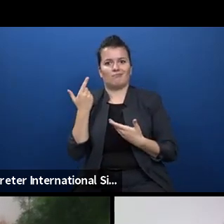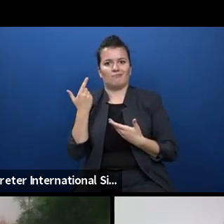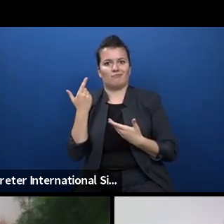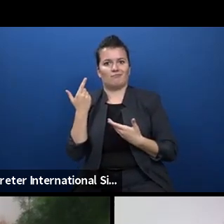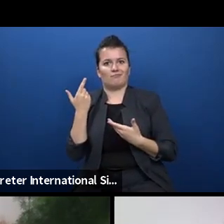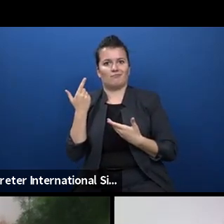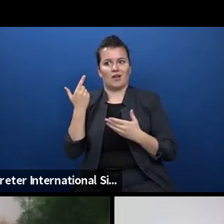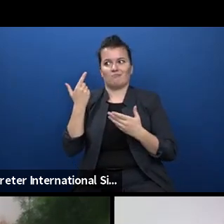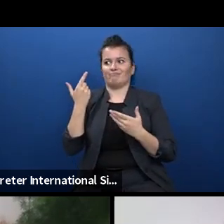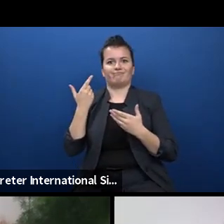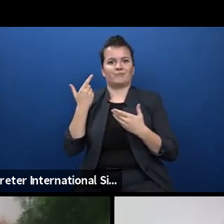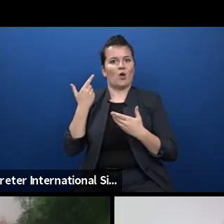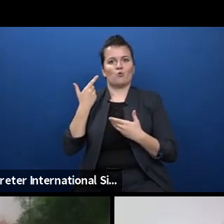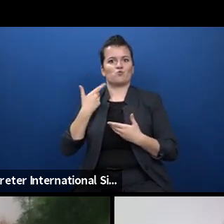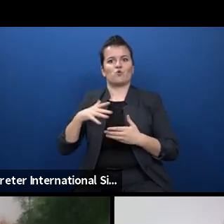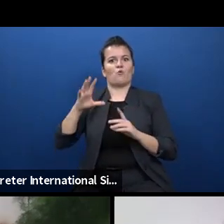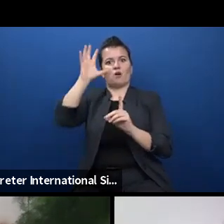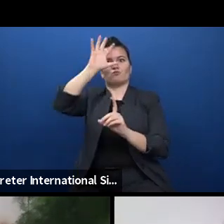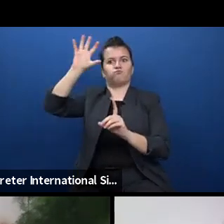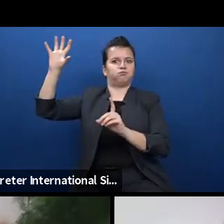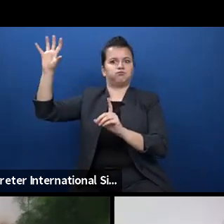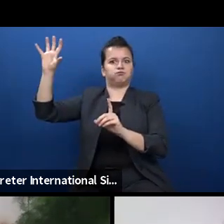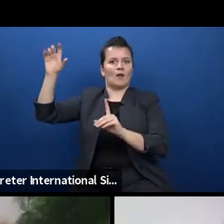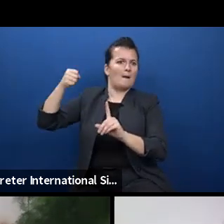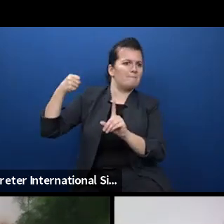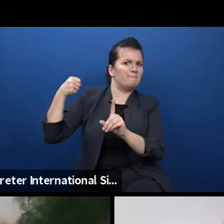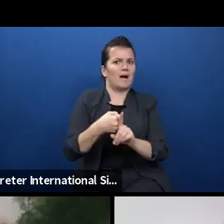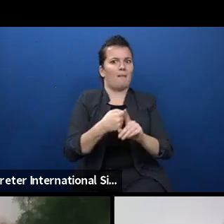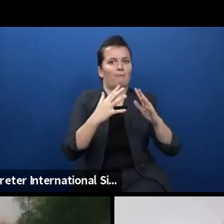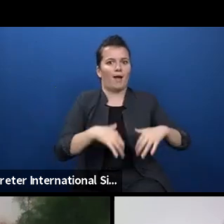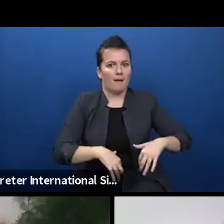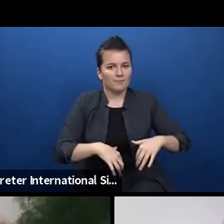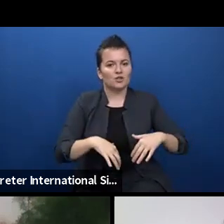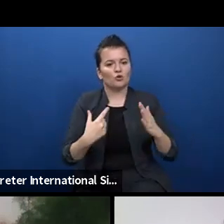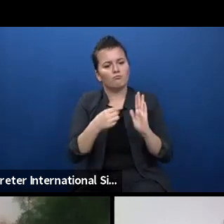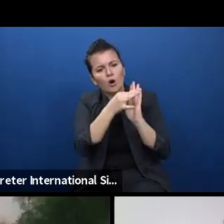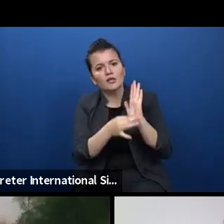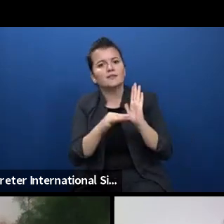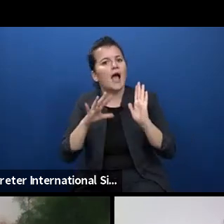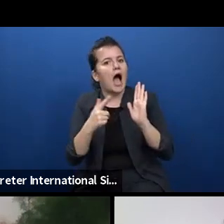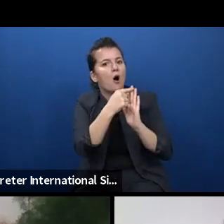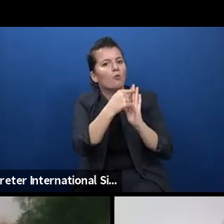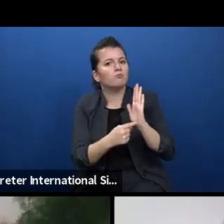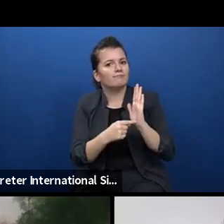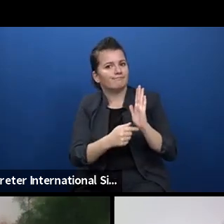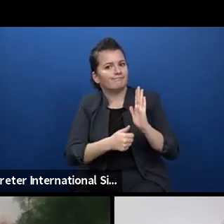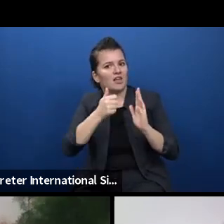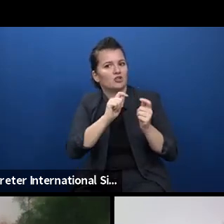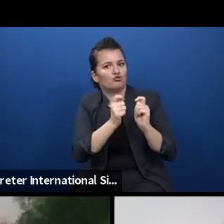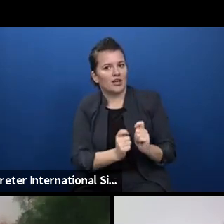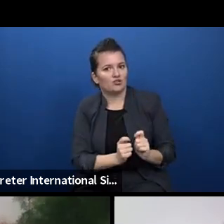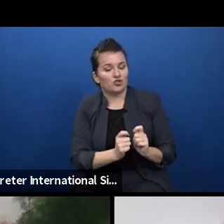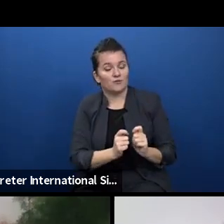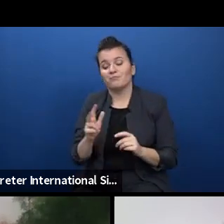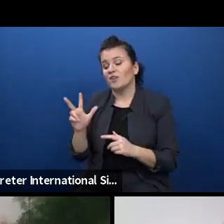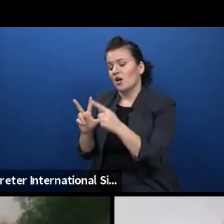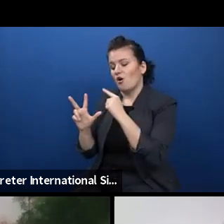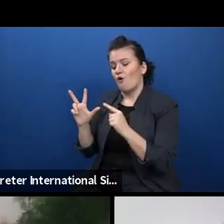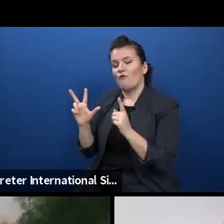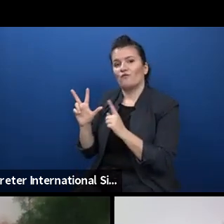is putting to us. One of the first is Alison Tickle.